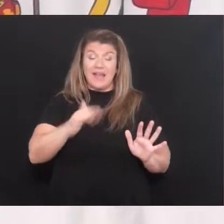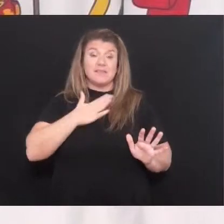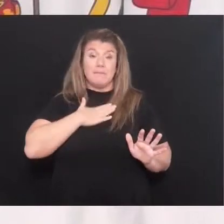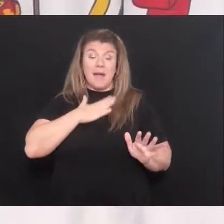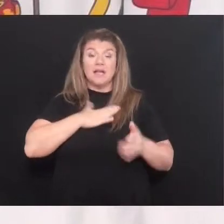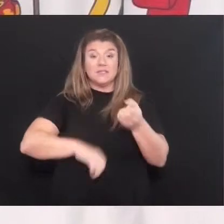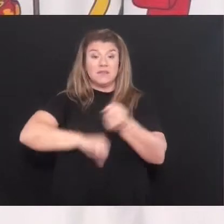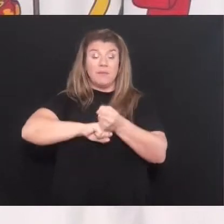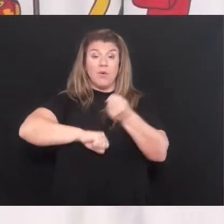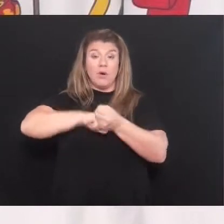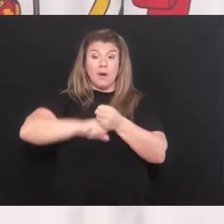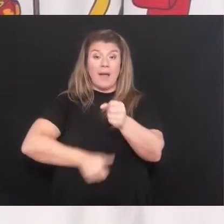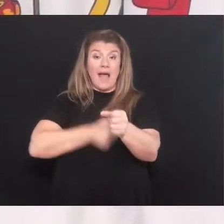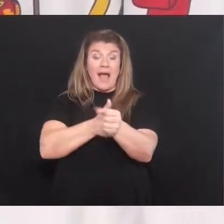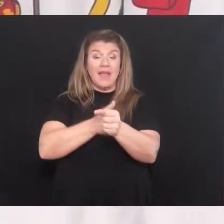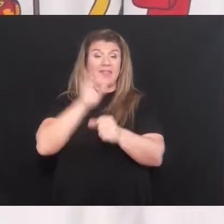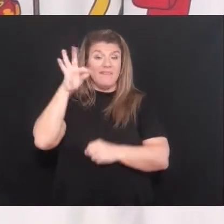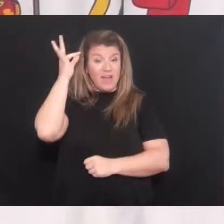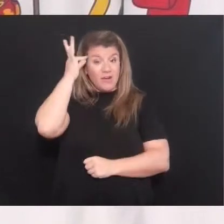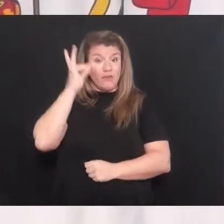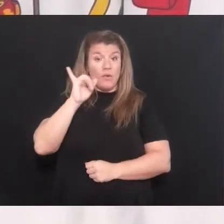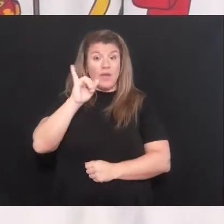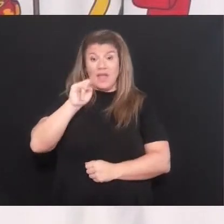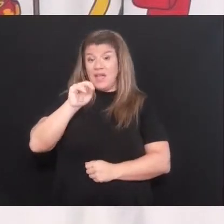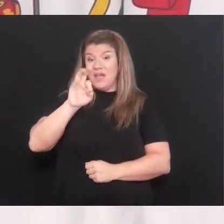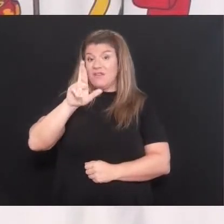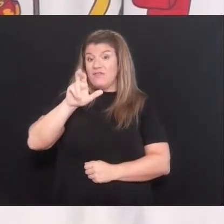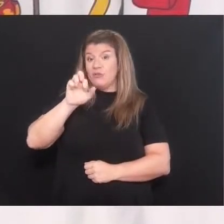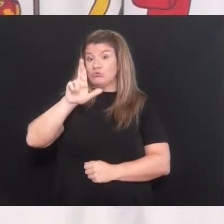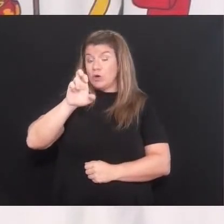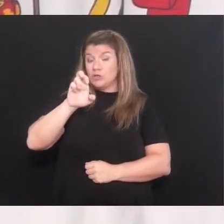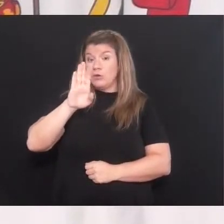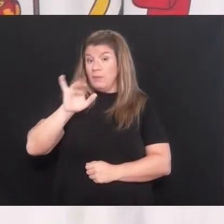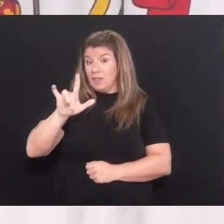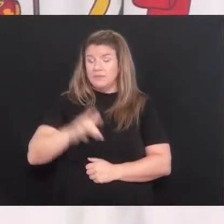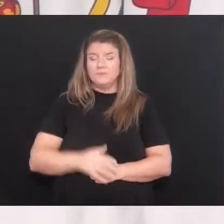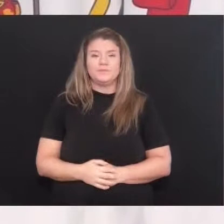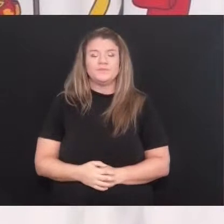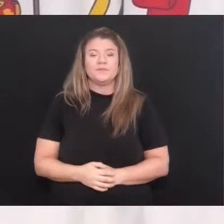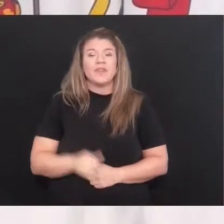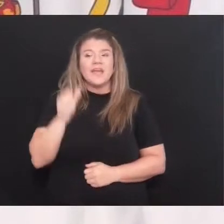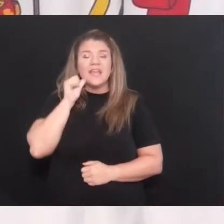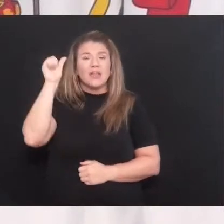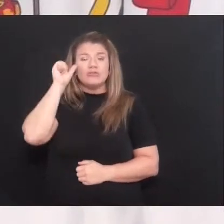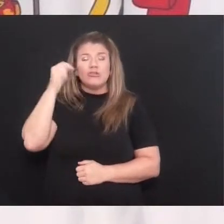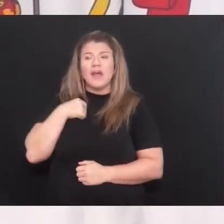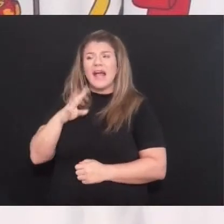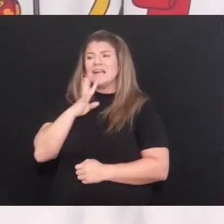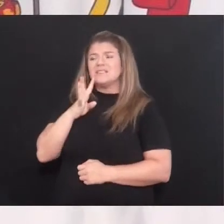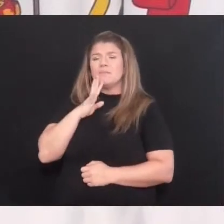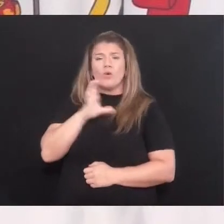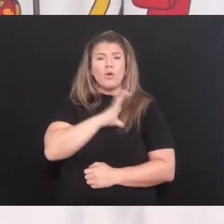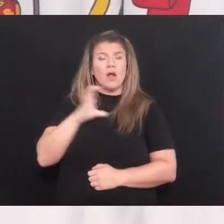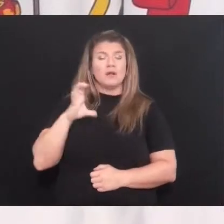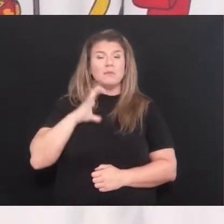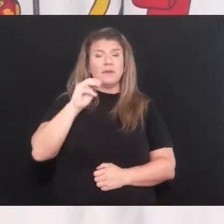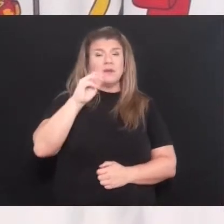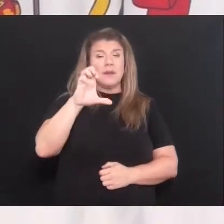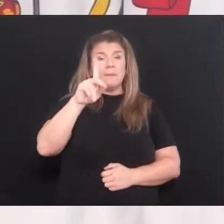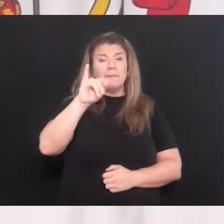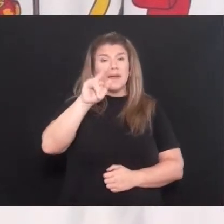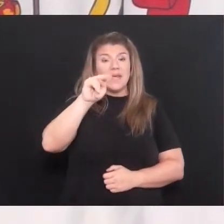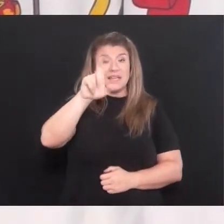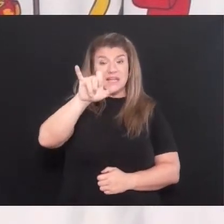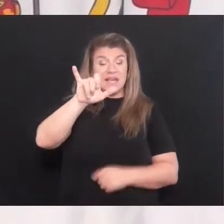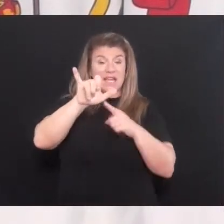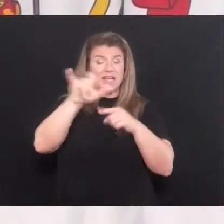behind the federal infrastructure bill. I spoke yesterday with Congressman McKinley. He's doing a wonderful